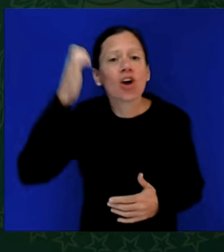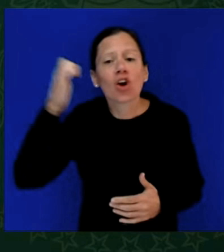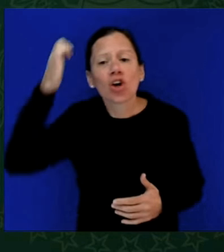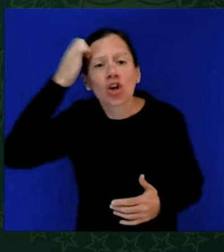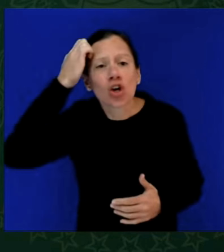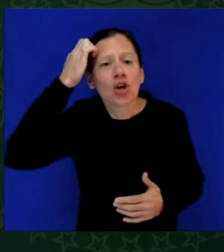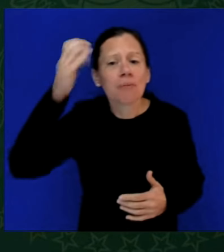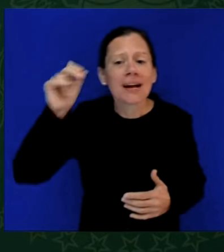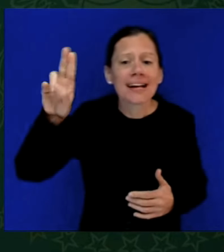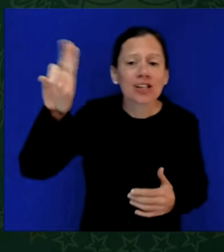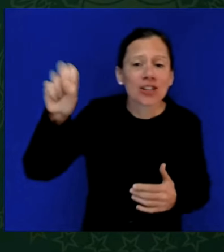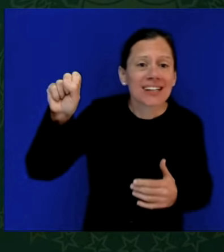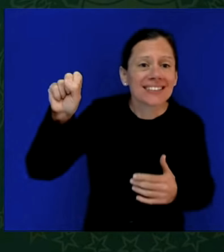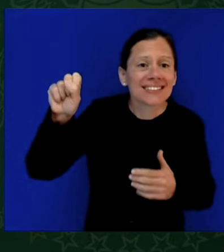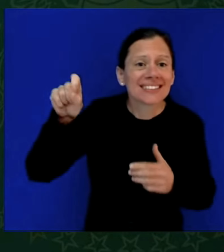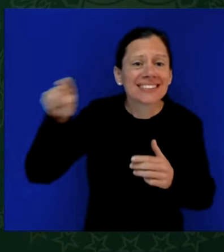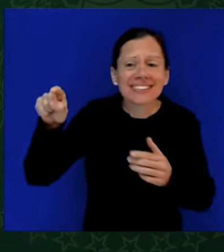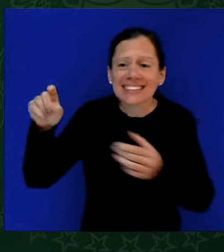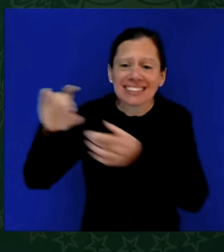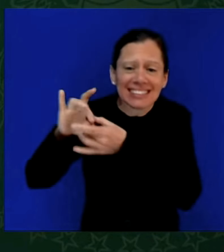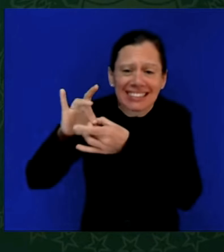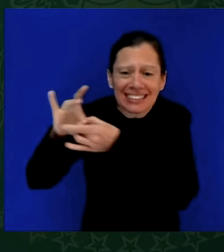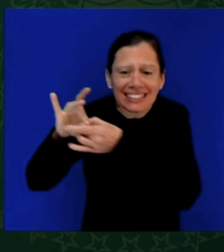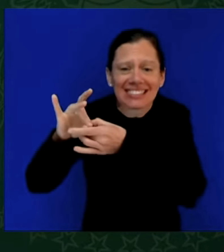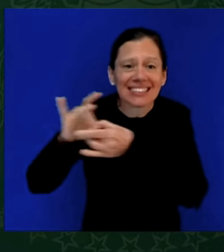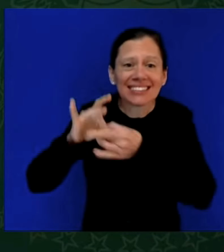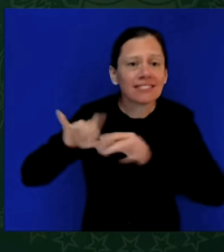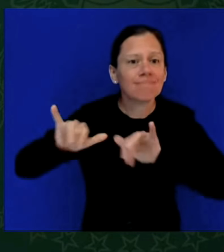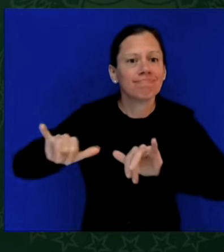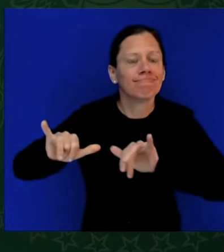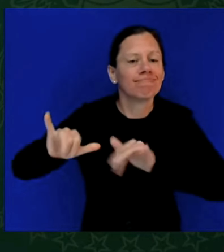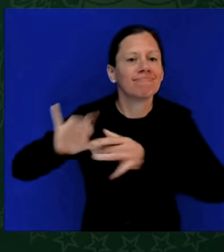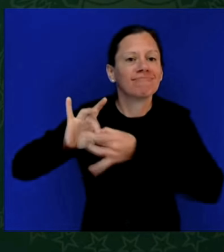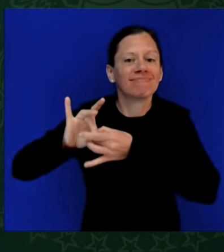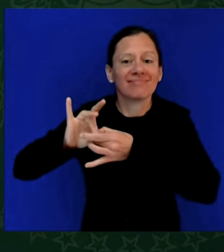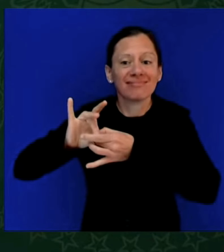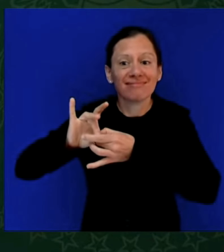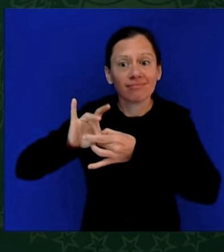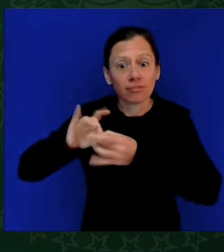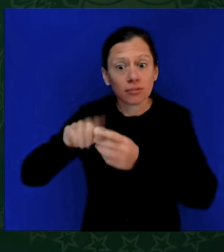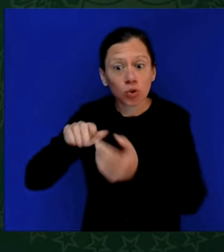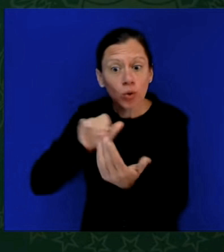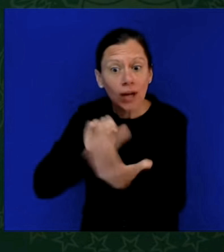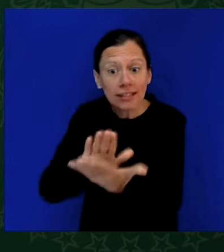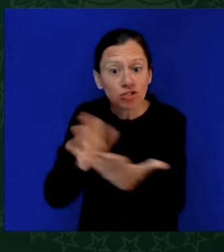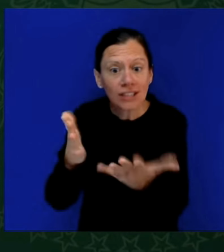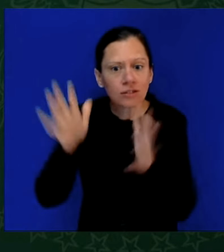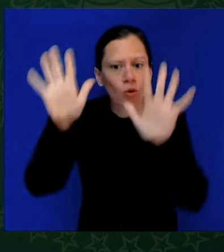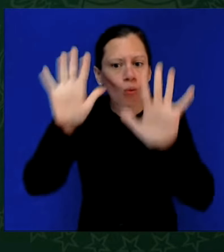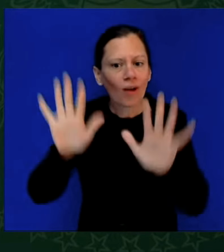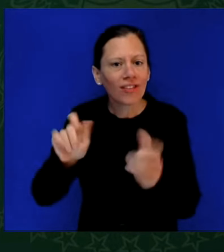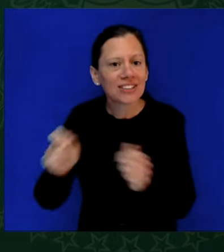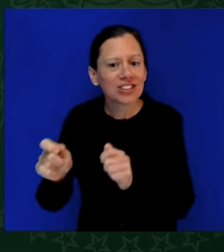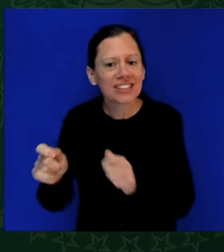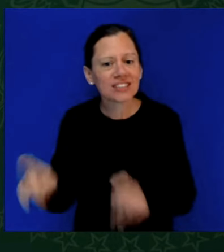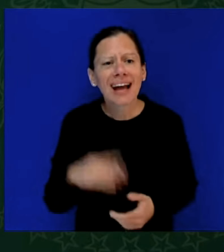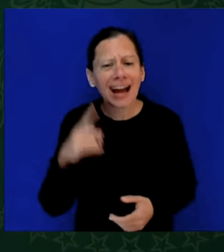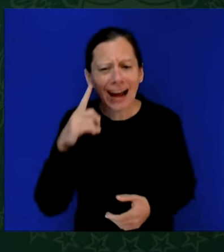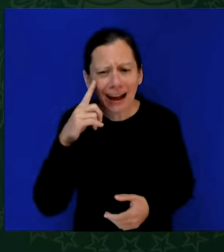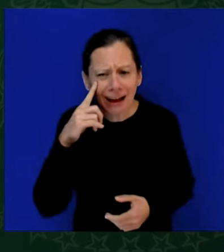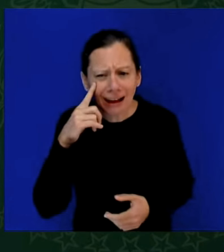great to have this opportunity to meet with you, President. I want to say one thing while the President's here before they leave. And that